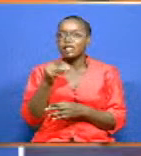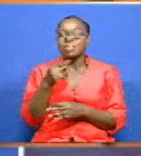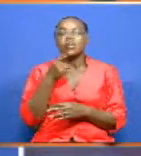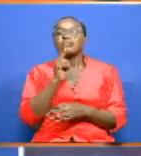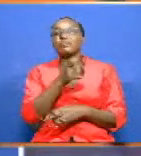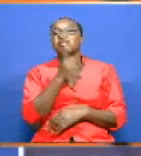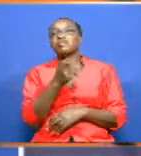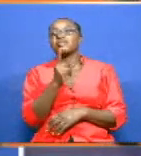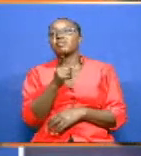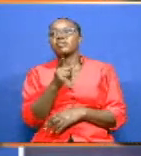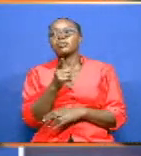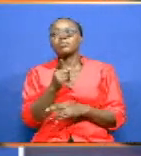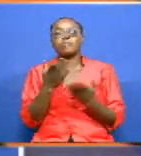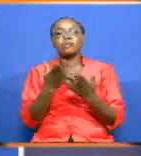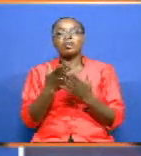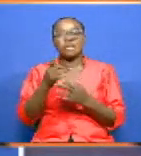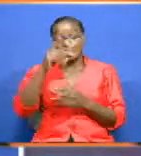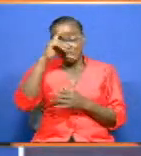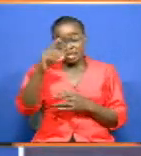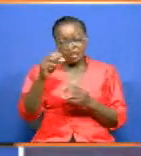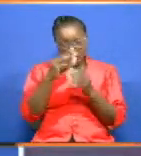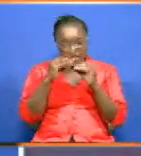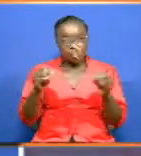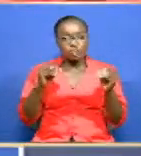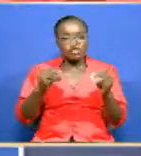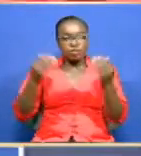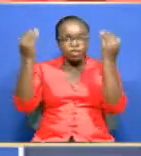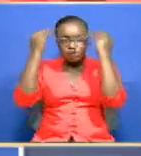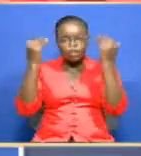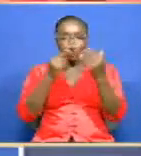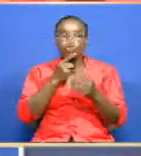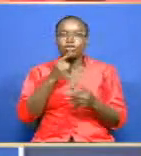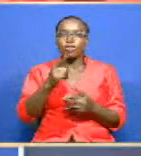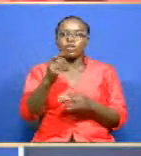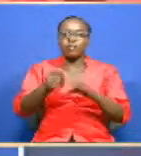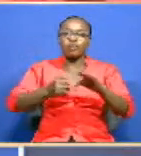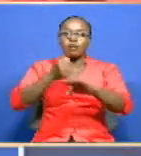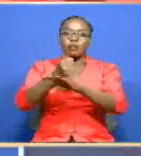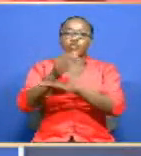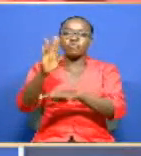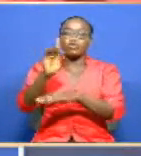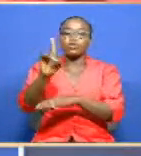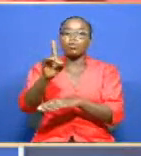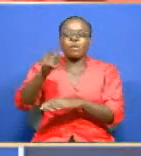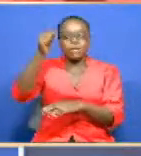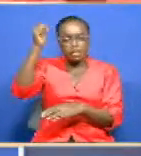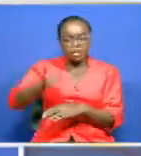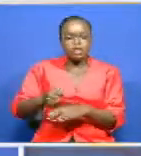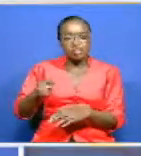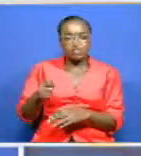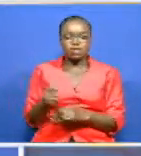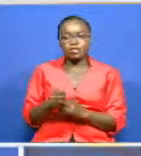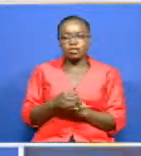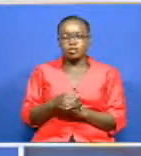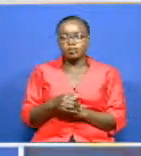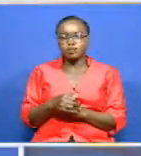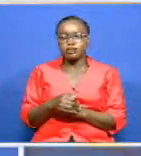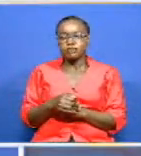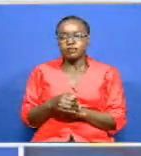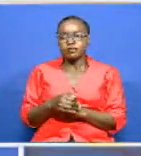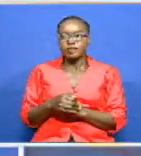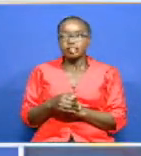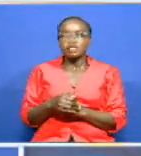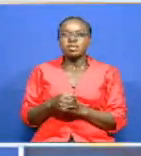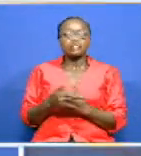executive for reportedly disrespecting court orders in the case of appointment of 41 judges to the judiciary. The president has no